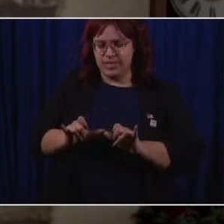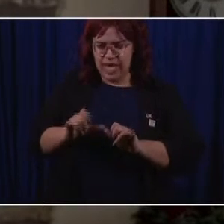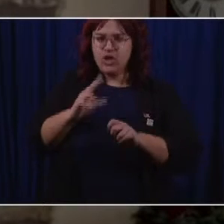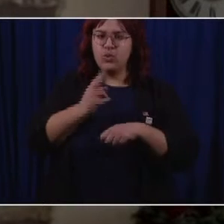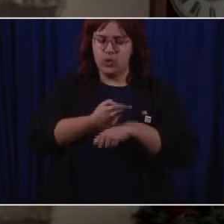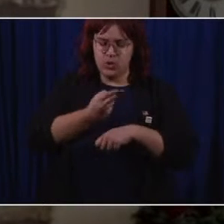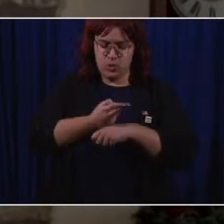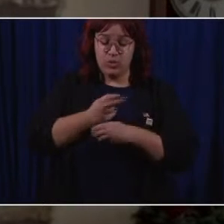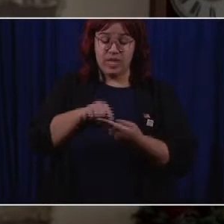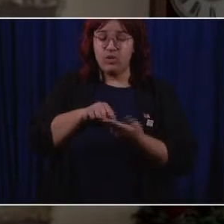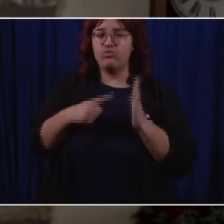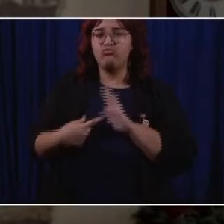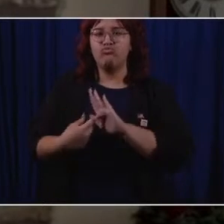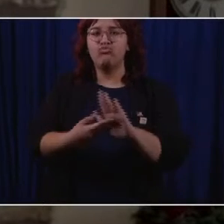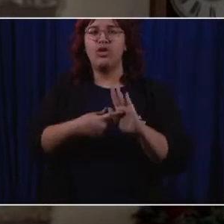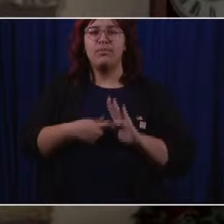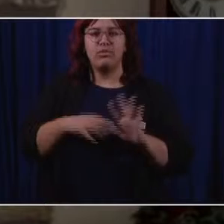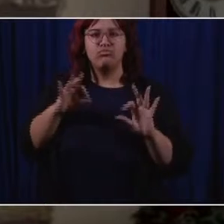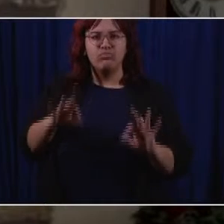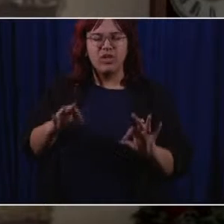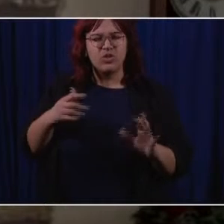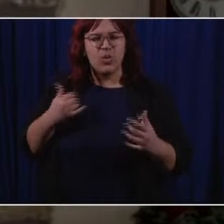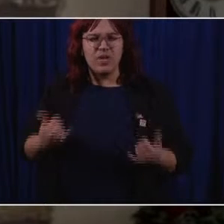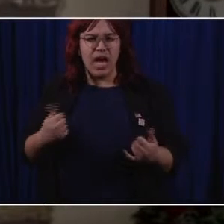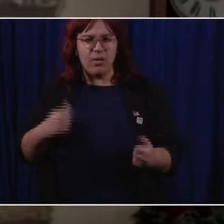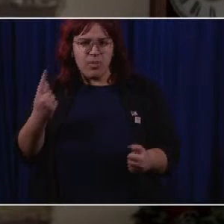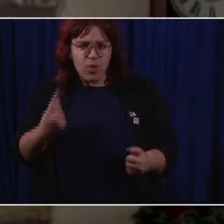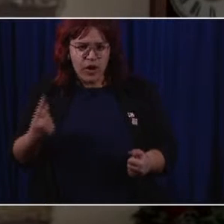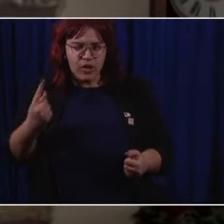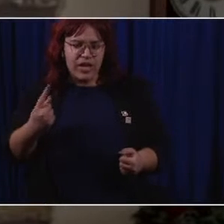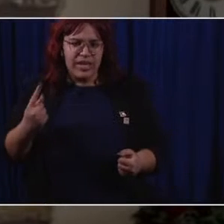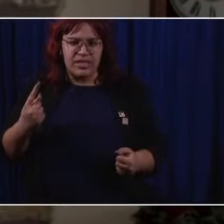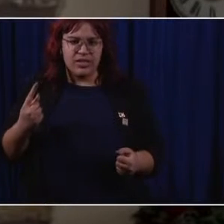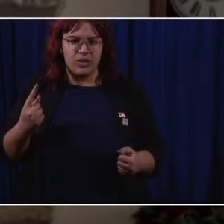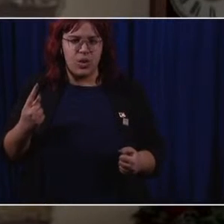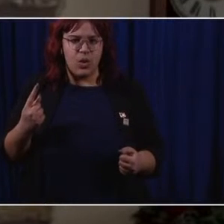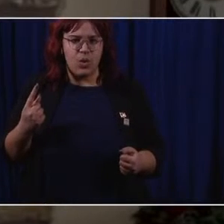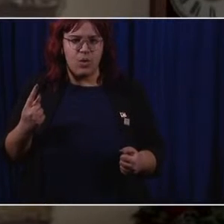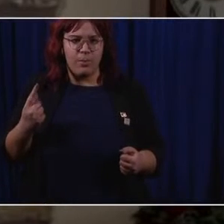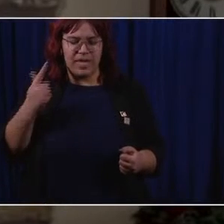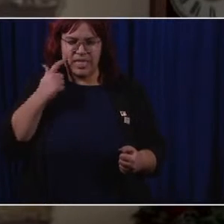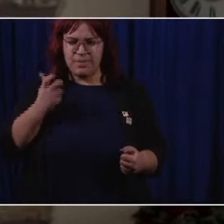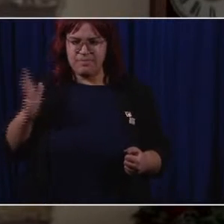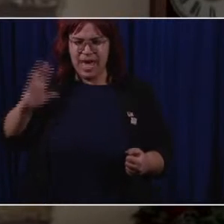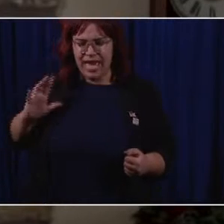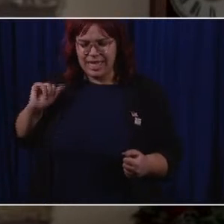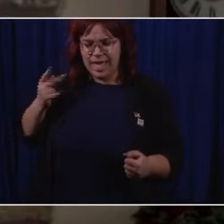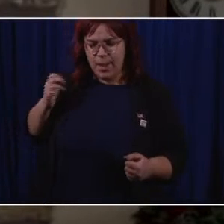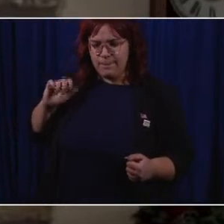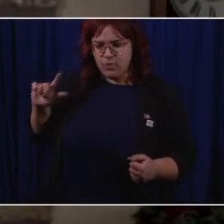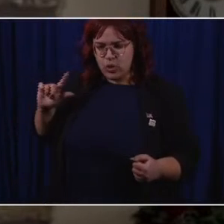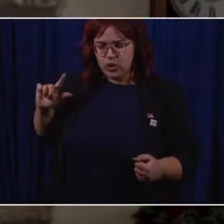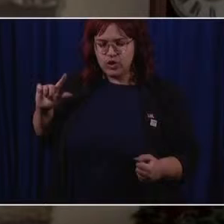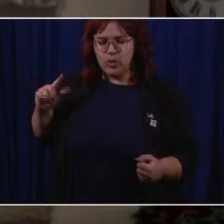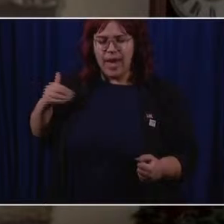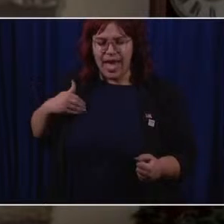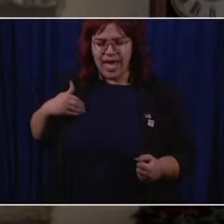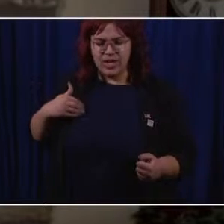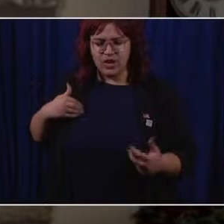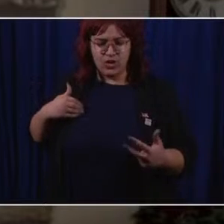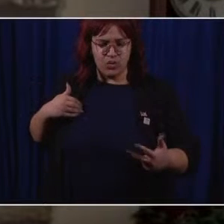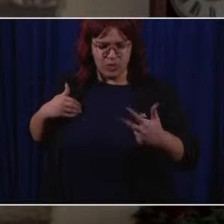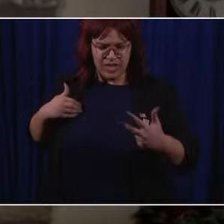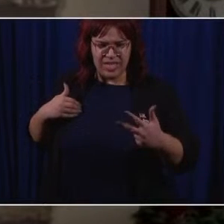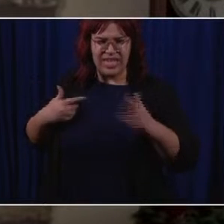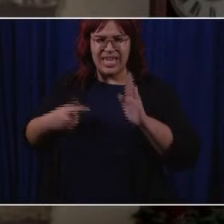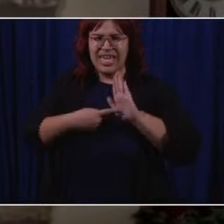the healthcare setting cases by facility. Those were promised back in April. The 3 additional MAP indicators, I think it was originally 7, but